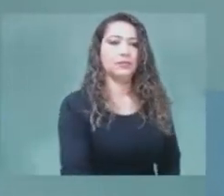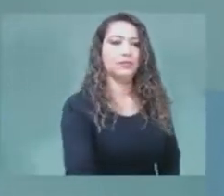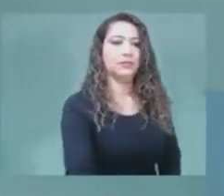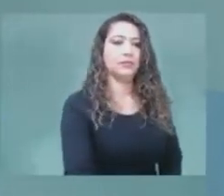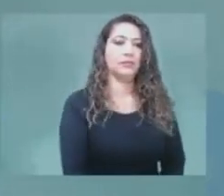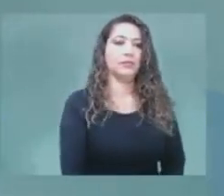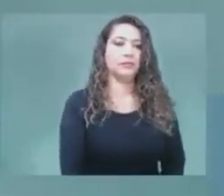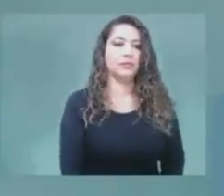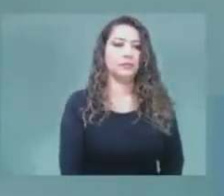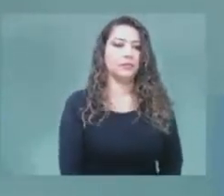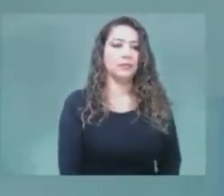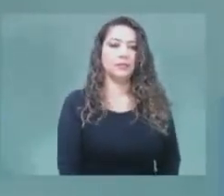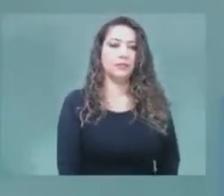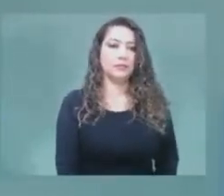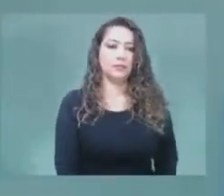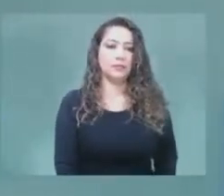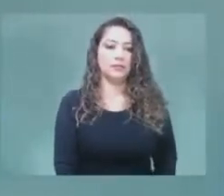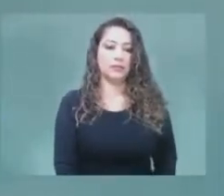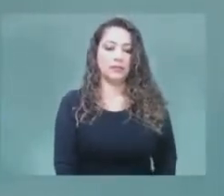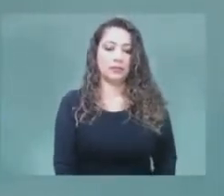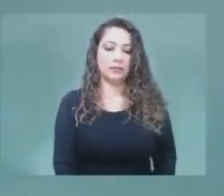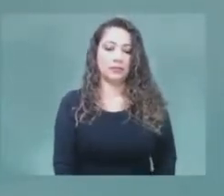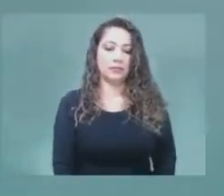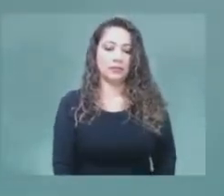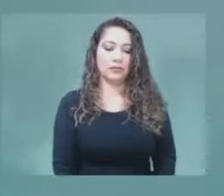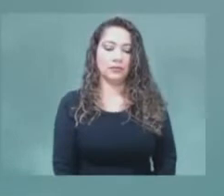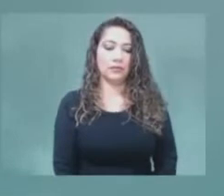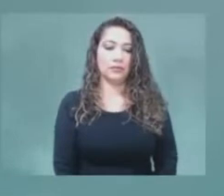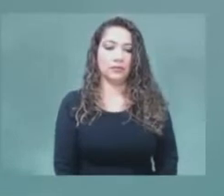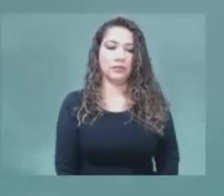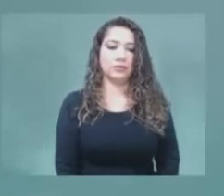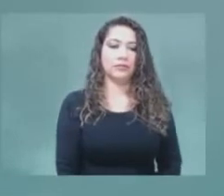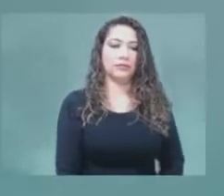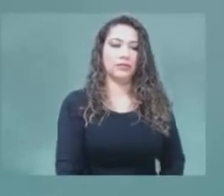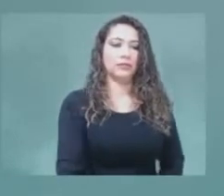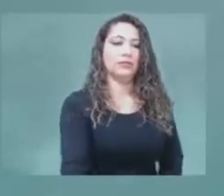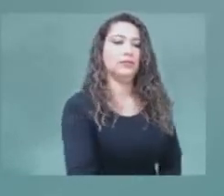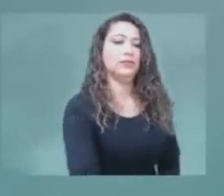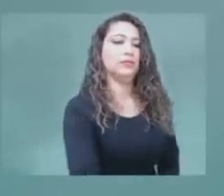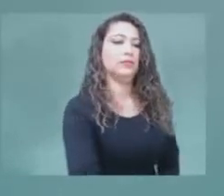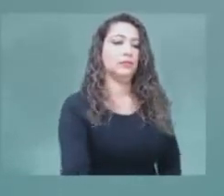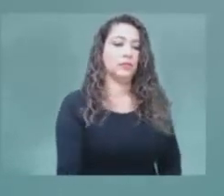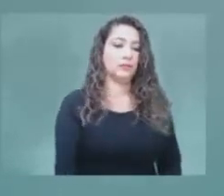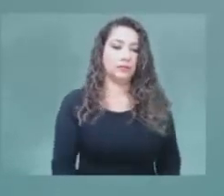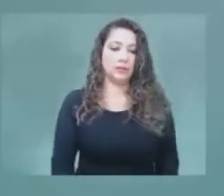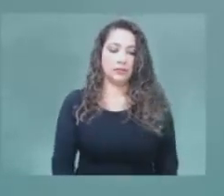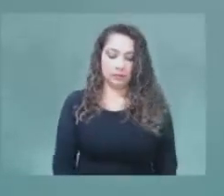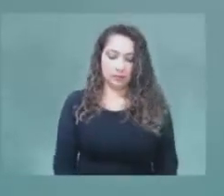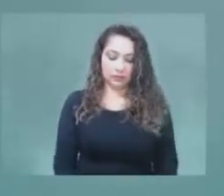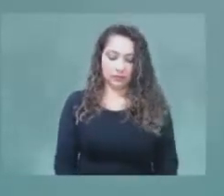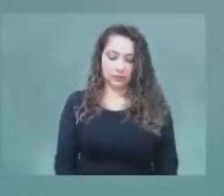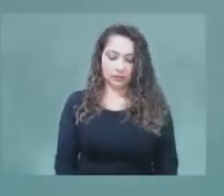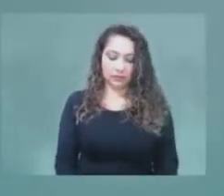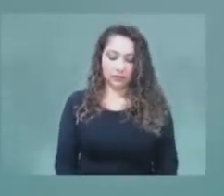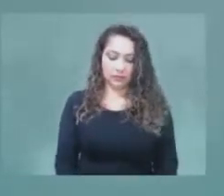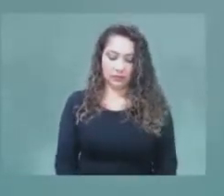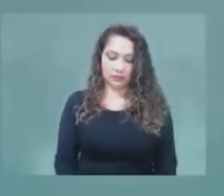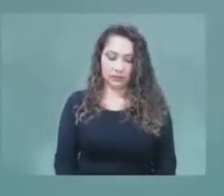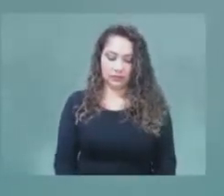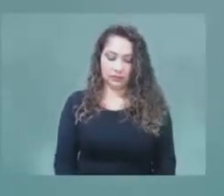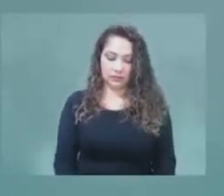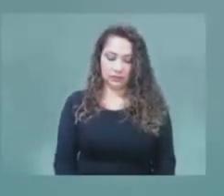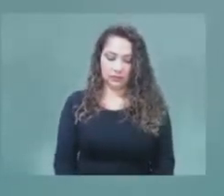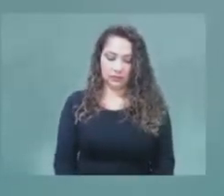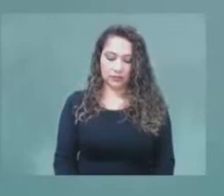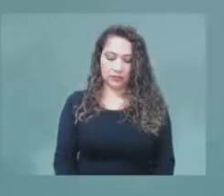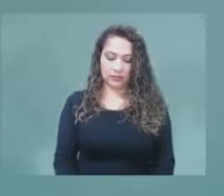Thanks for participation, Dr. León. Now we have Mario Mañueves, Director of the Direct Telecommunications Sector of